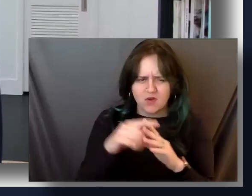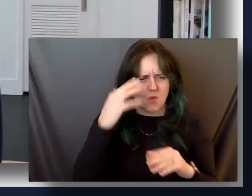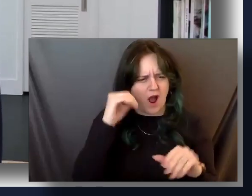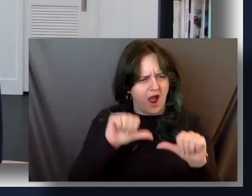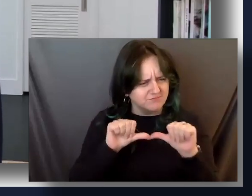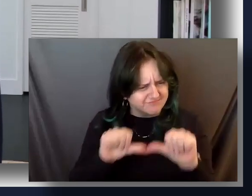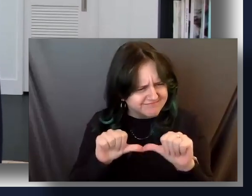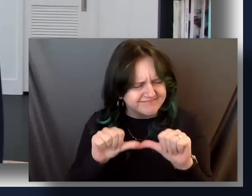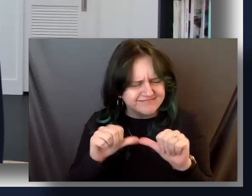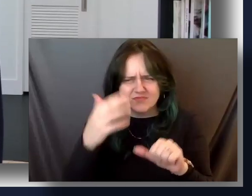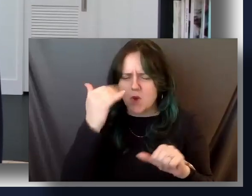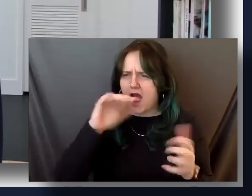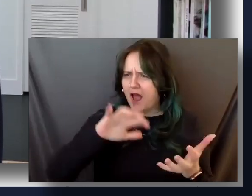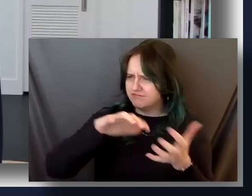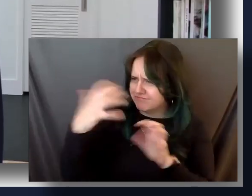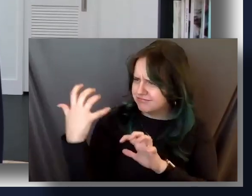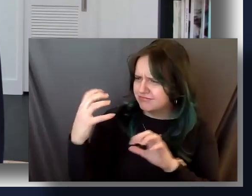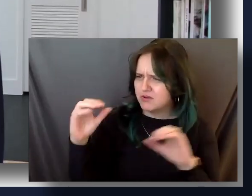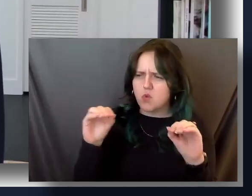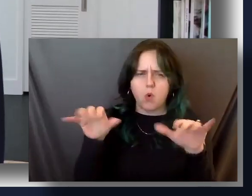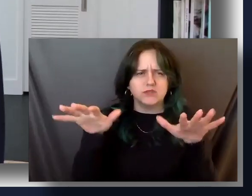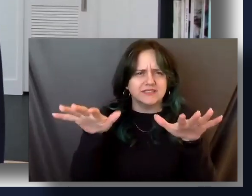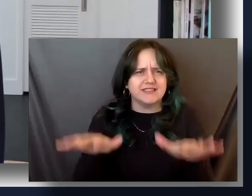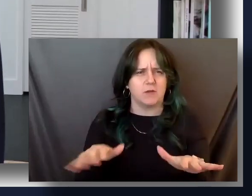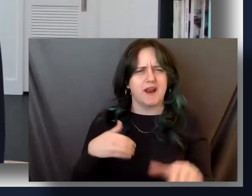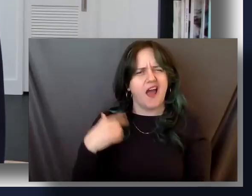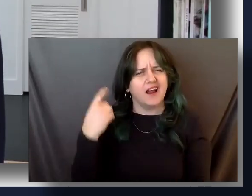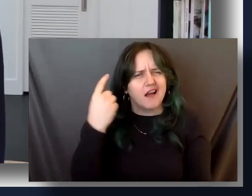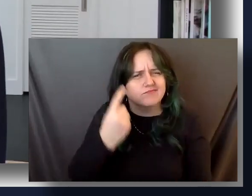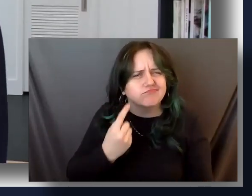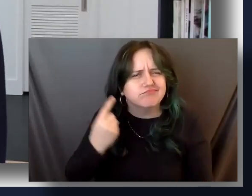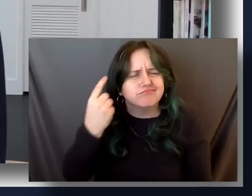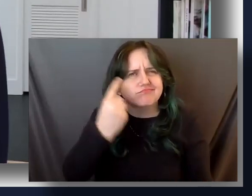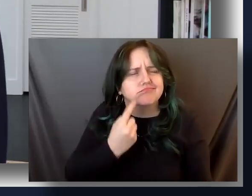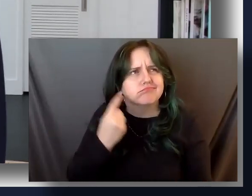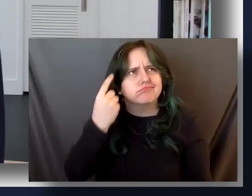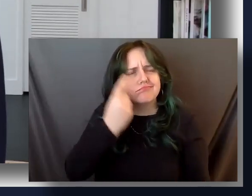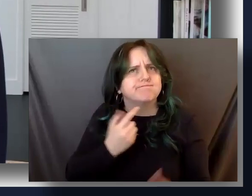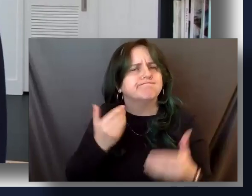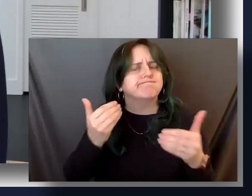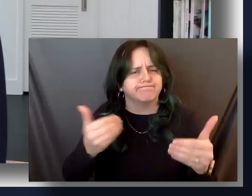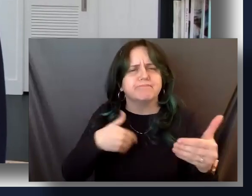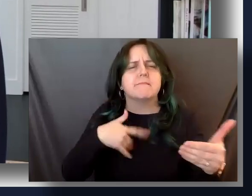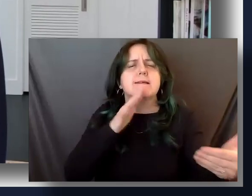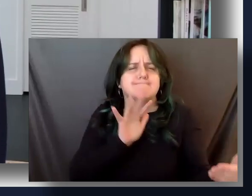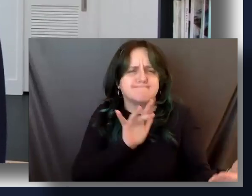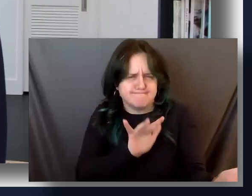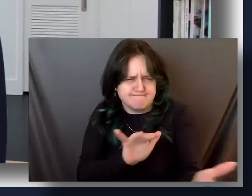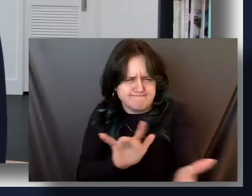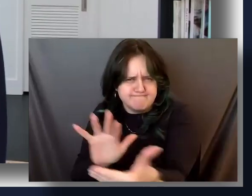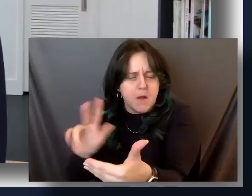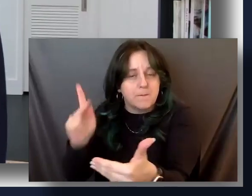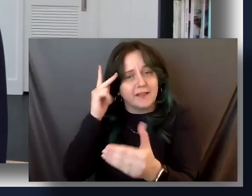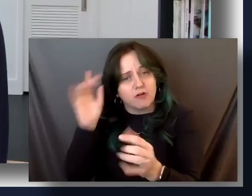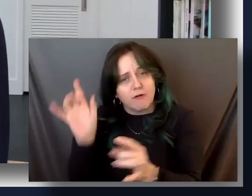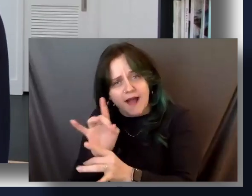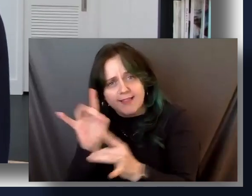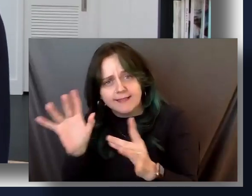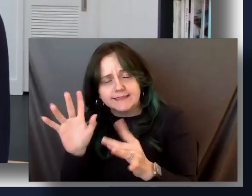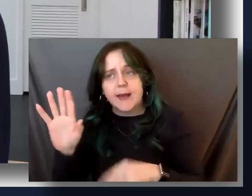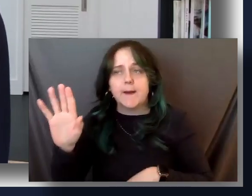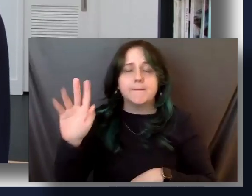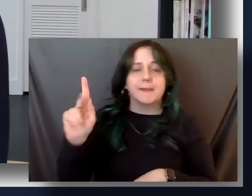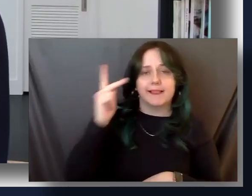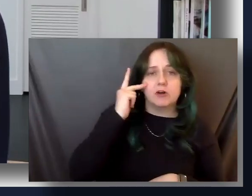why they resisted settlement. So I basically tried to learn everything I could about political violence and